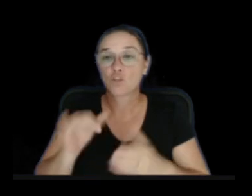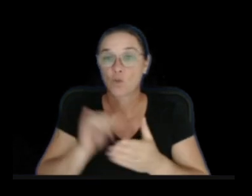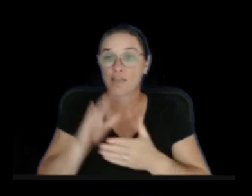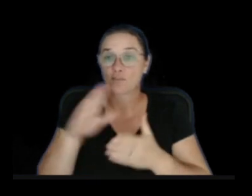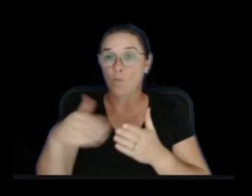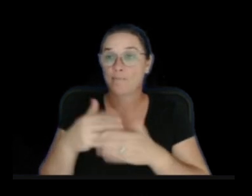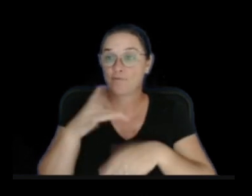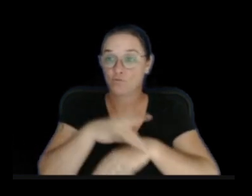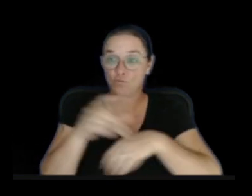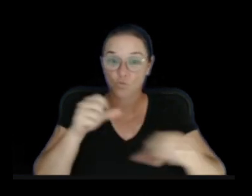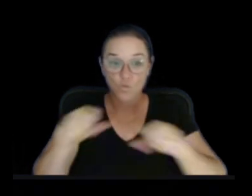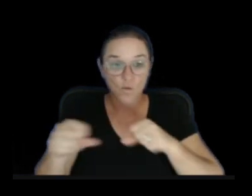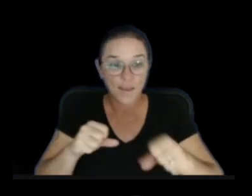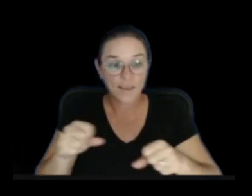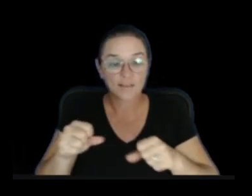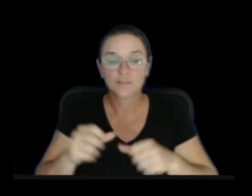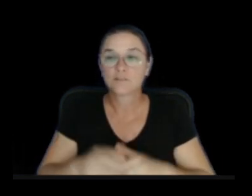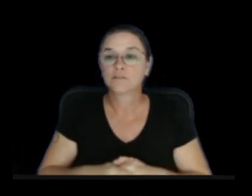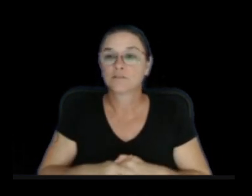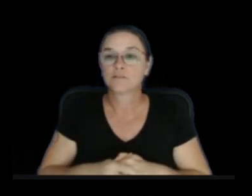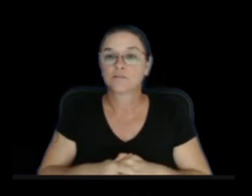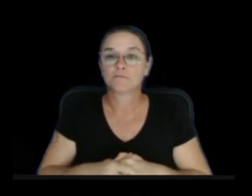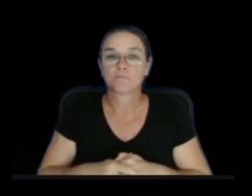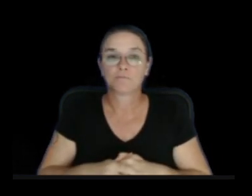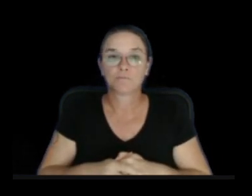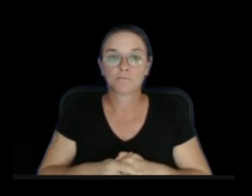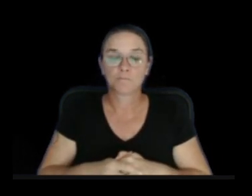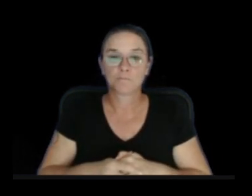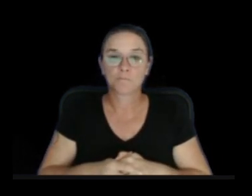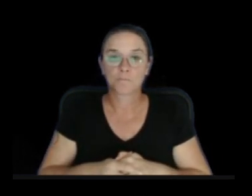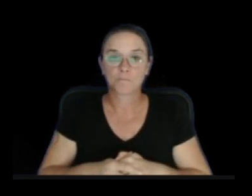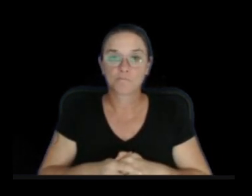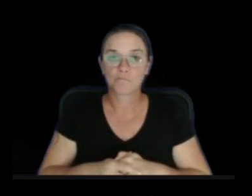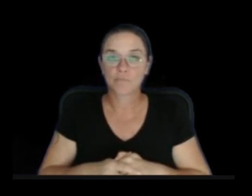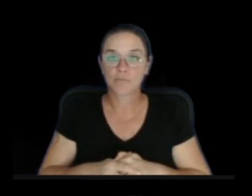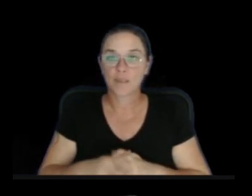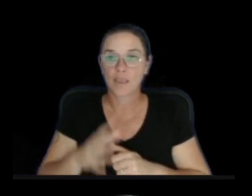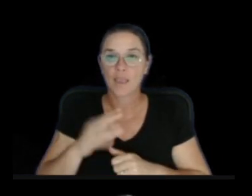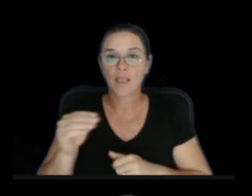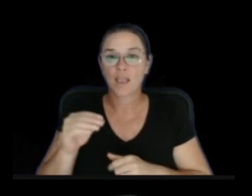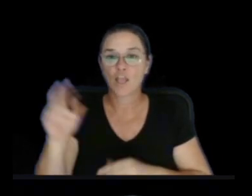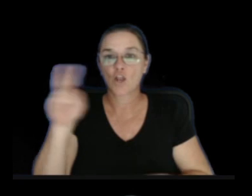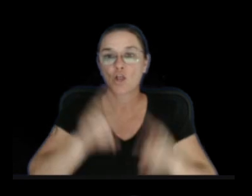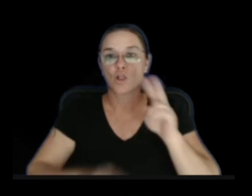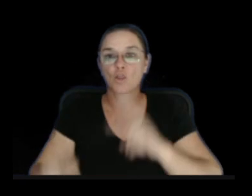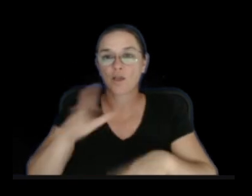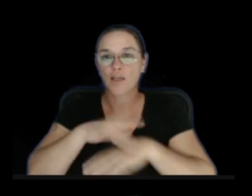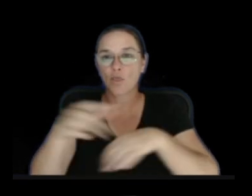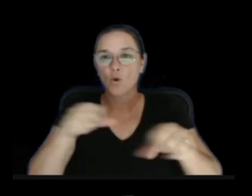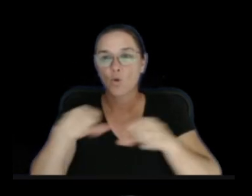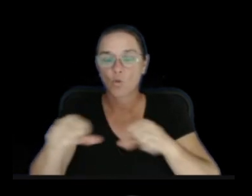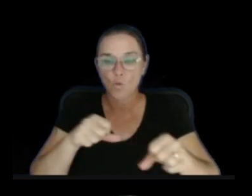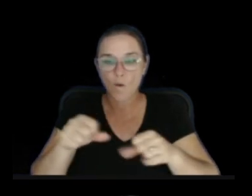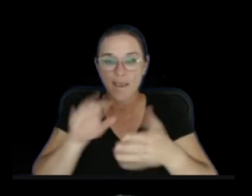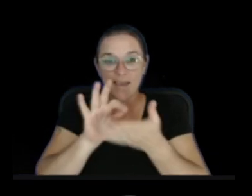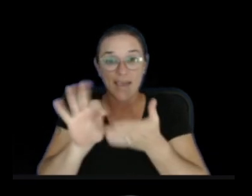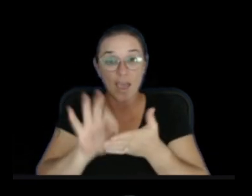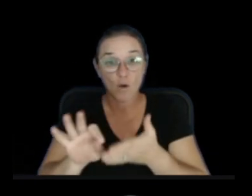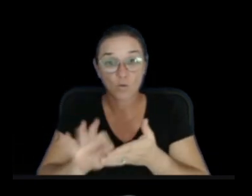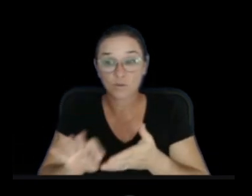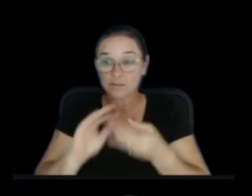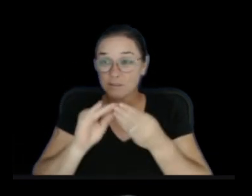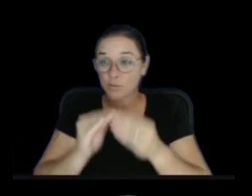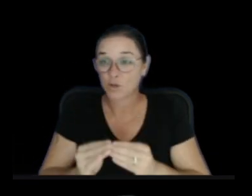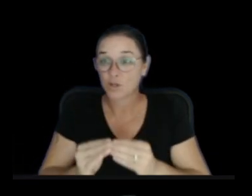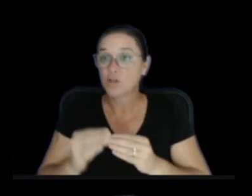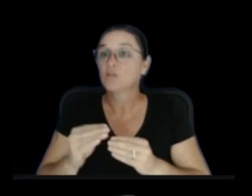earthquakes as they look geographically. And looking at the earthquake counts, we can see that we have really jumped up